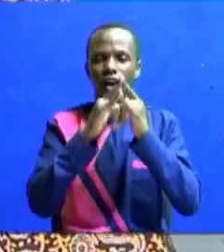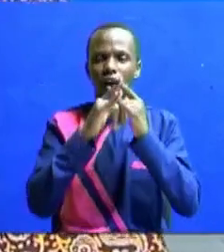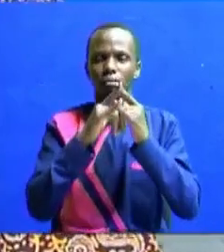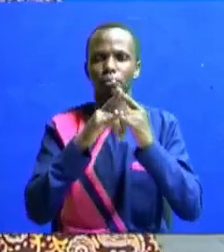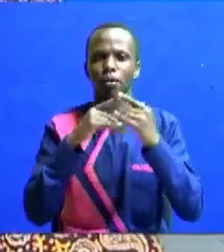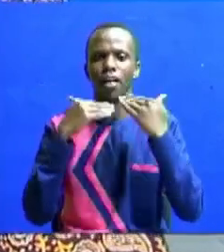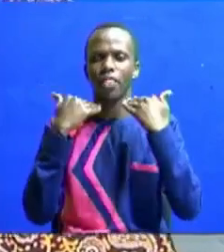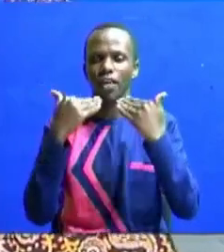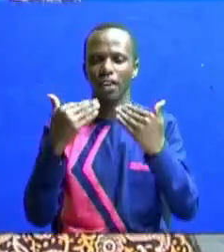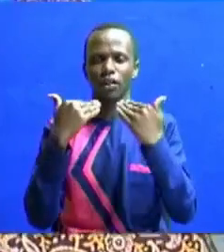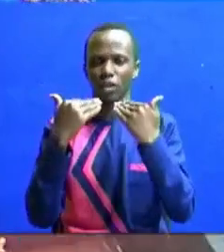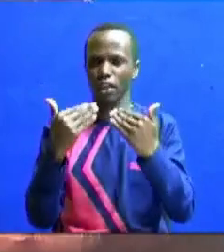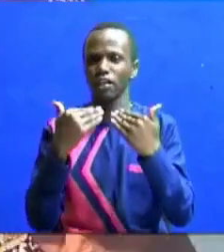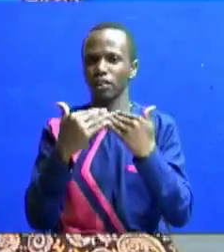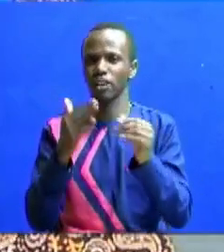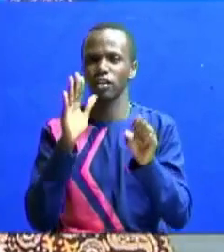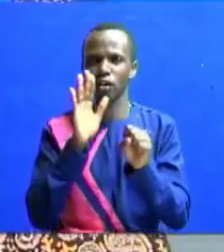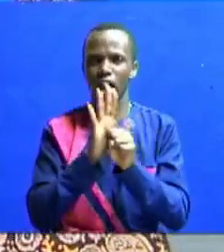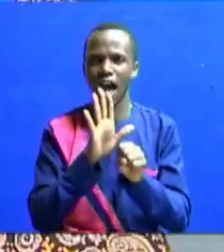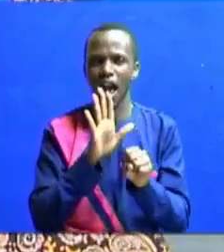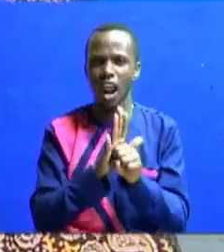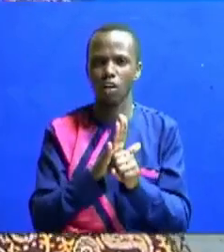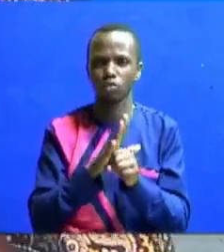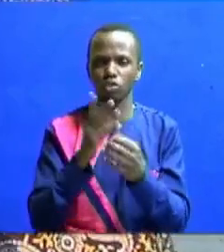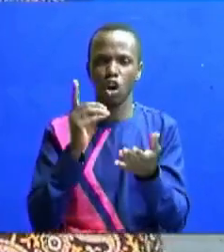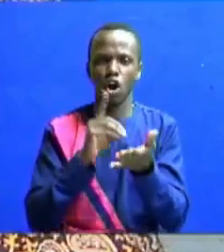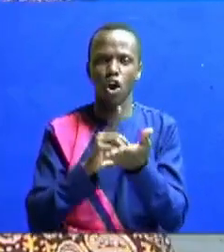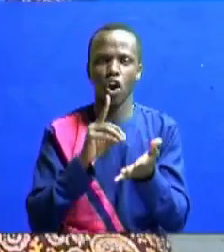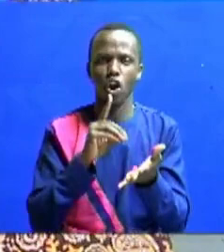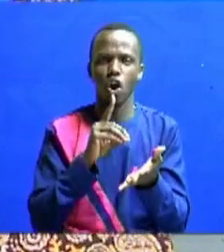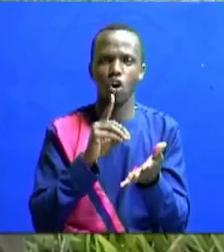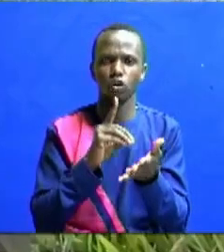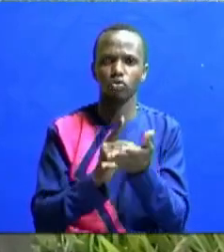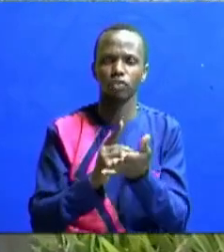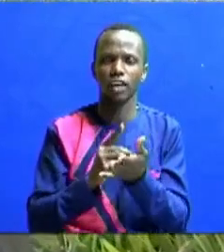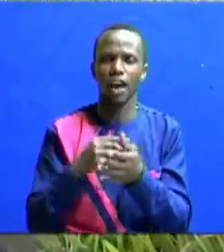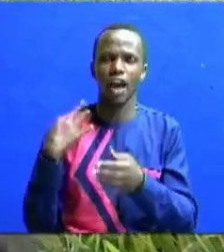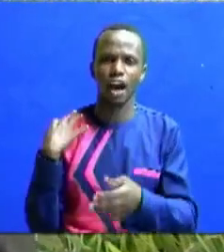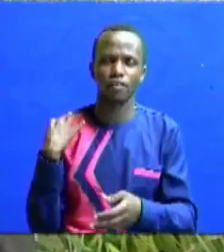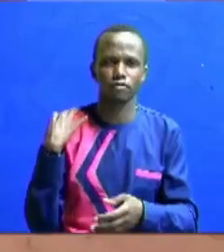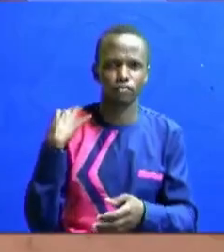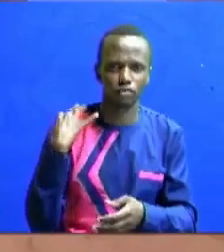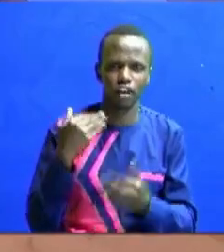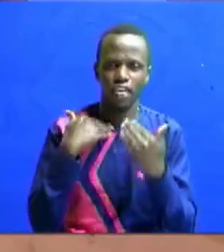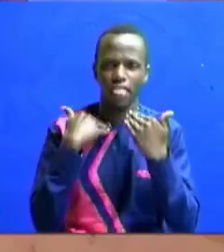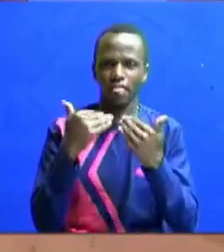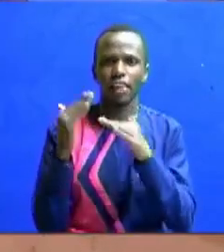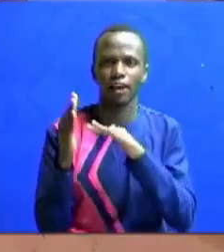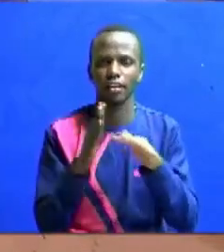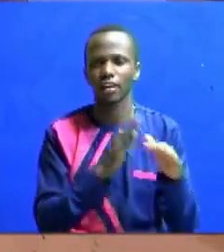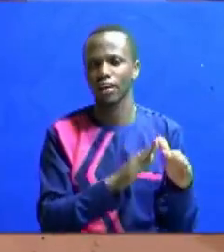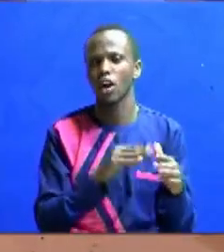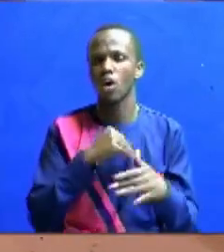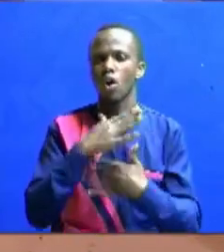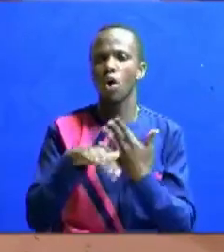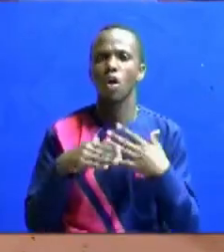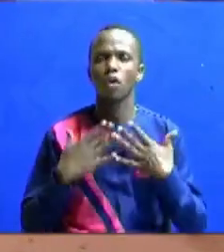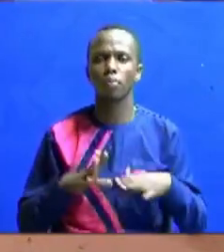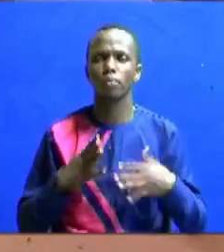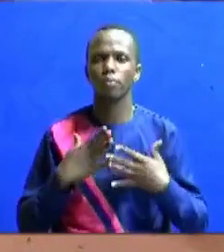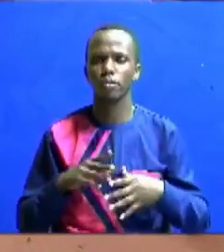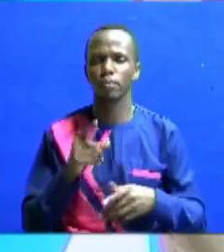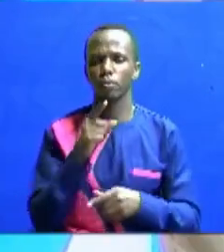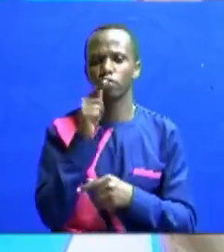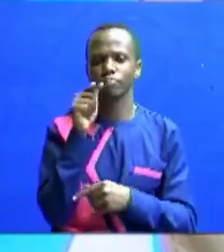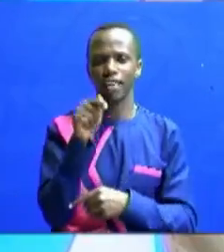appreciation go to them and every doctor that have really gone an extra mile. From the elderly to the young, all have showed up in